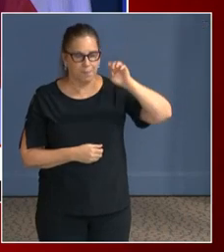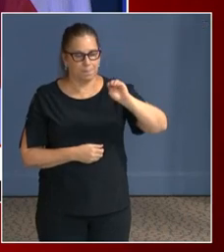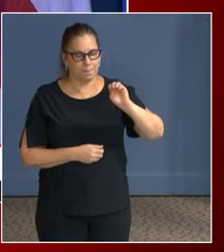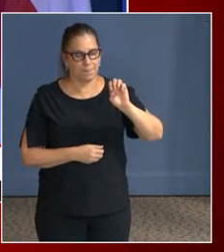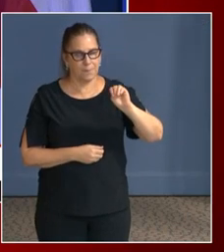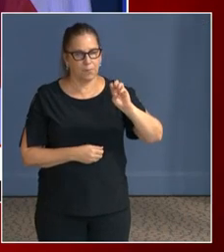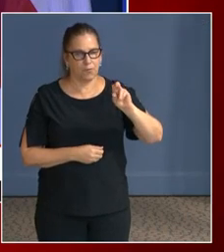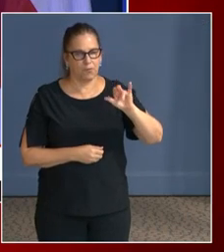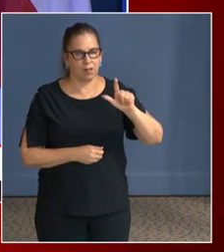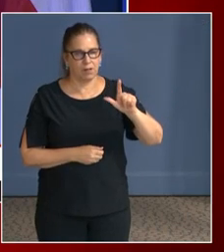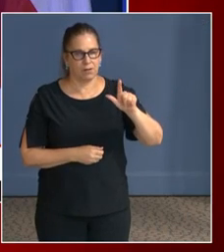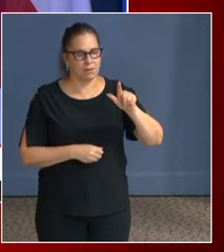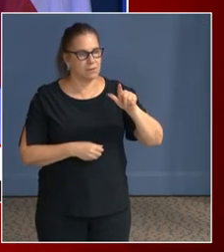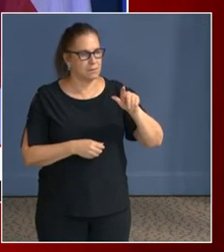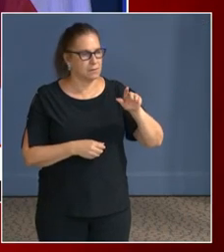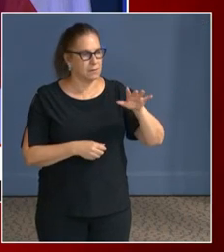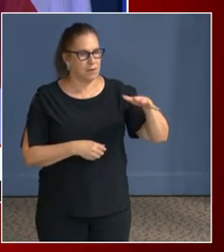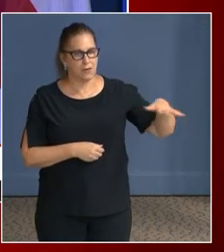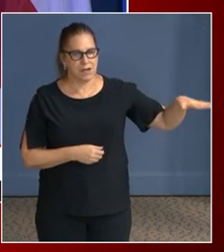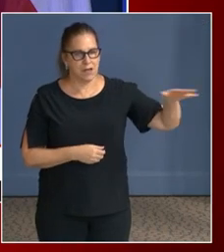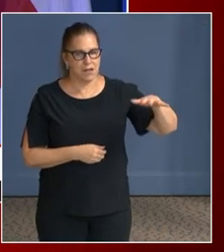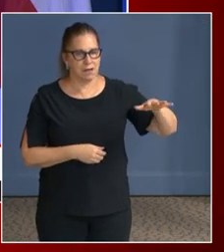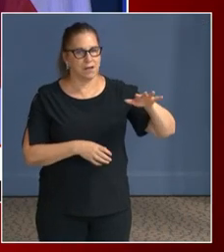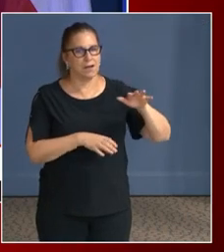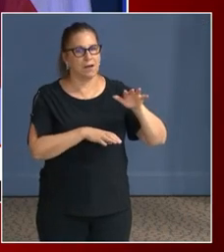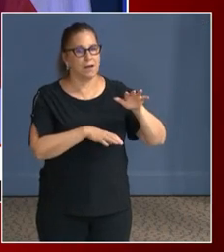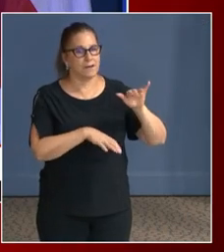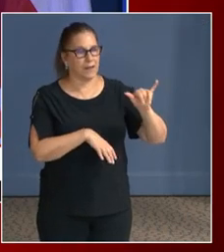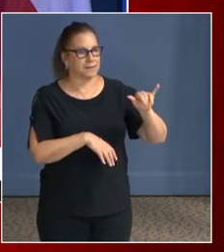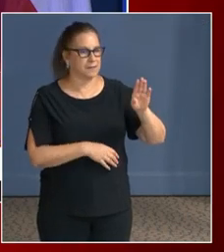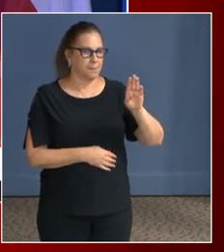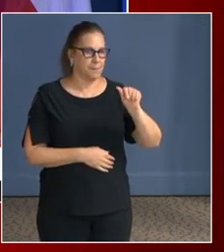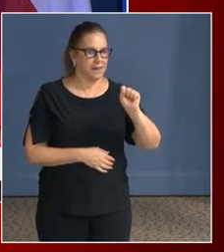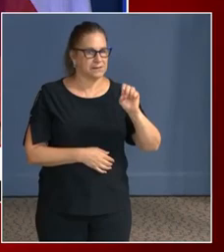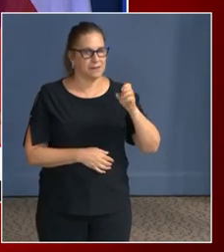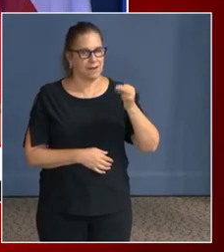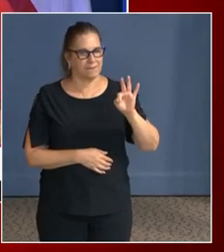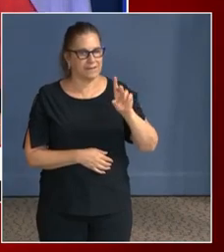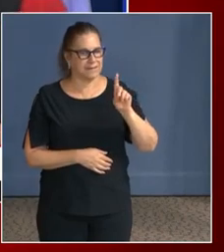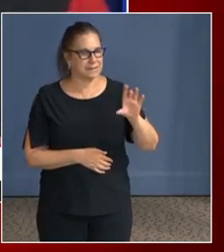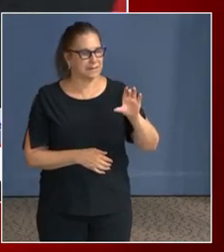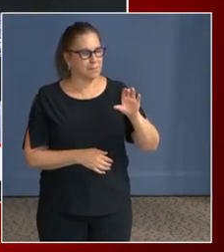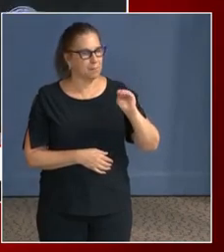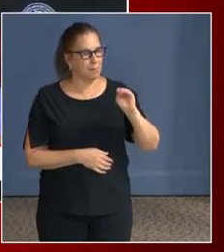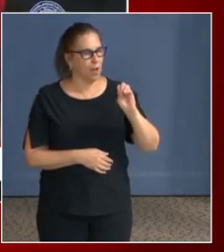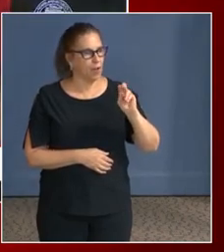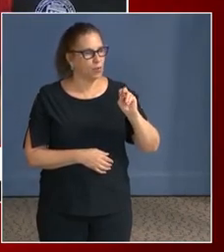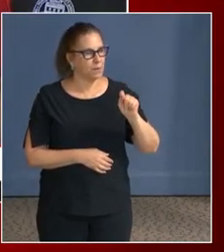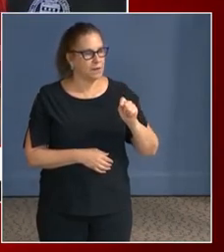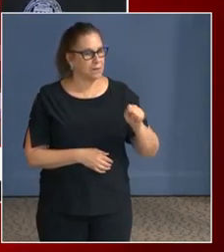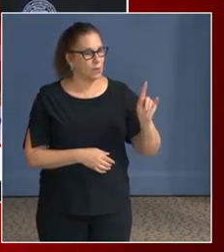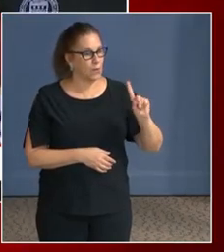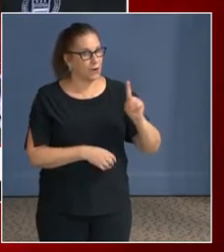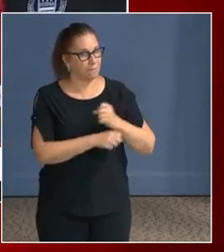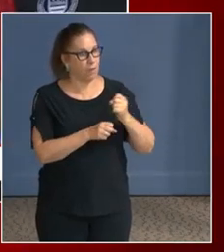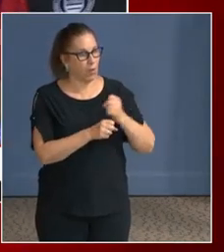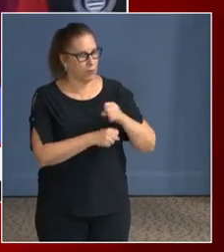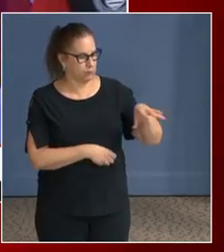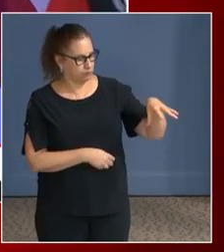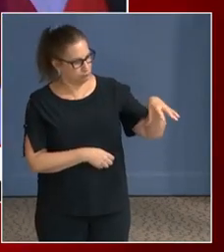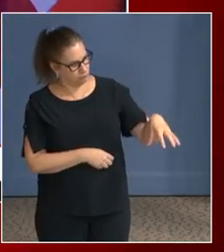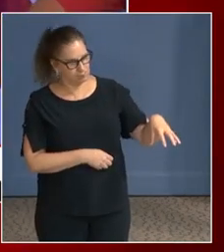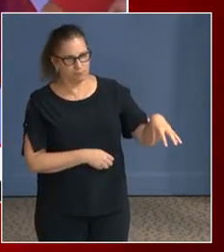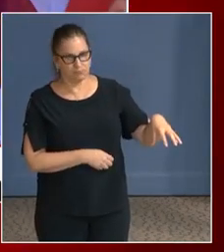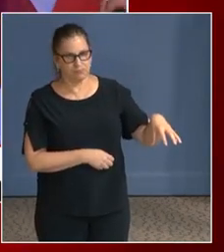and at the base of the Washington Monument. And on trying to prevent the big. Well, we